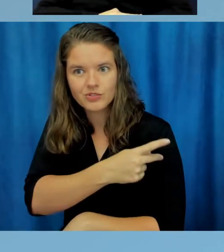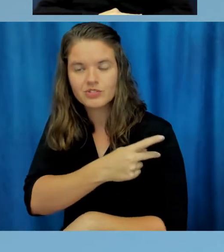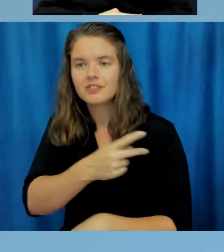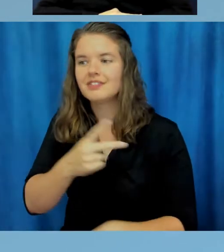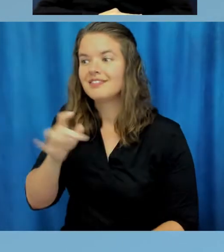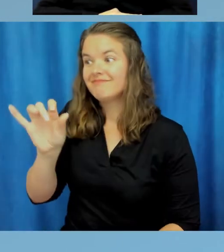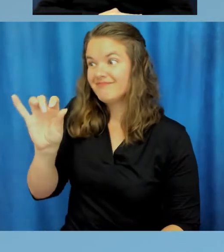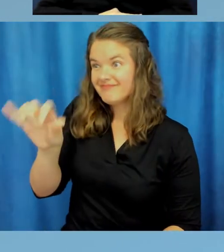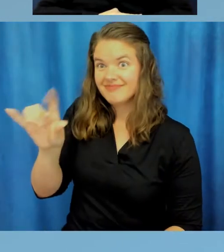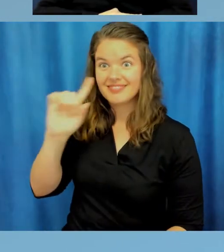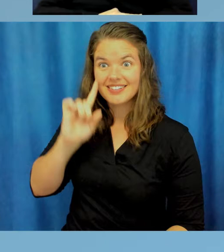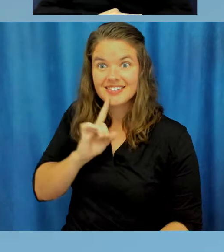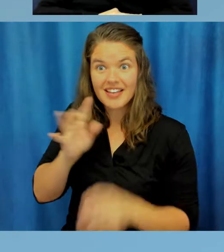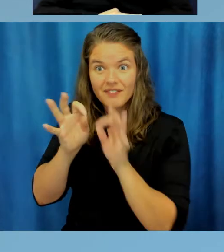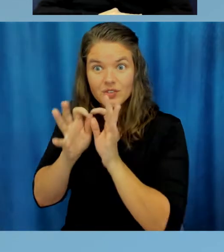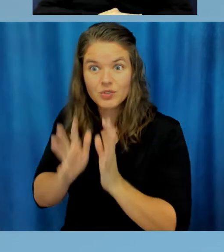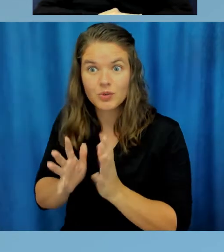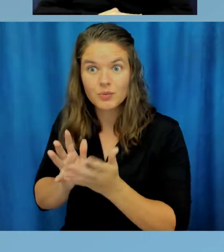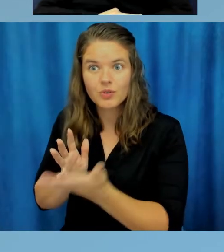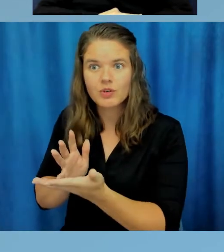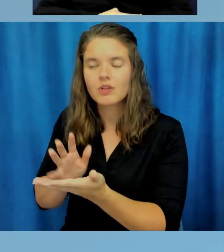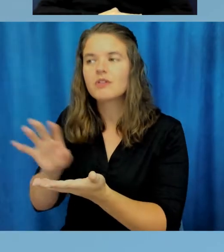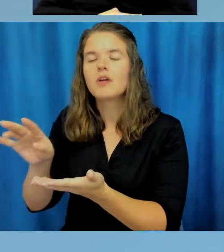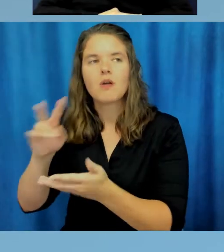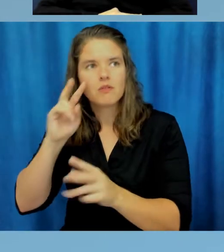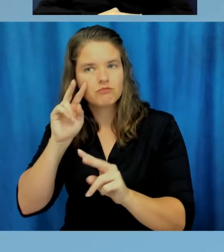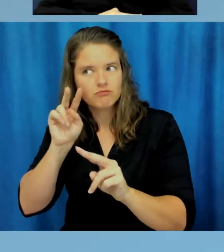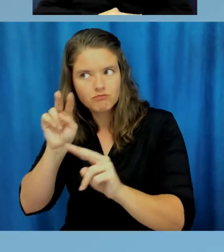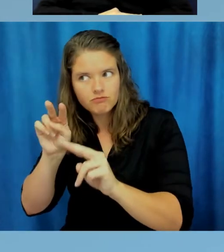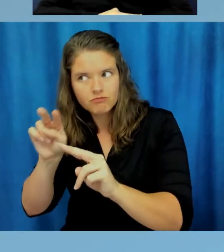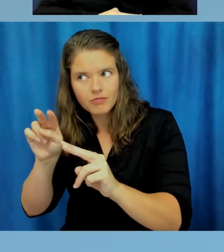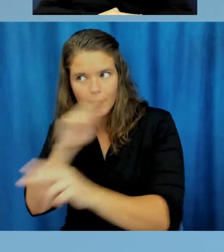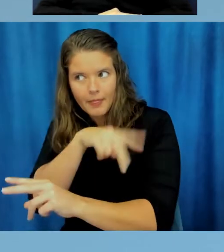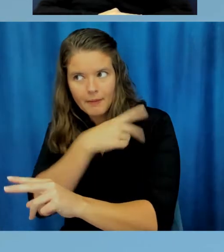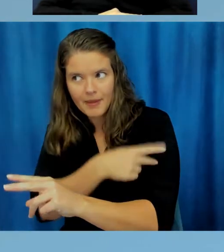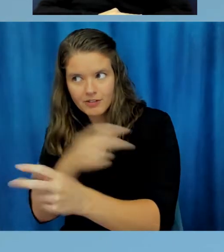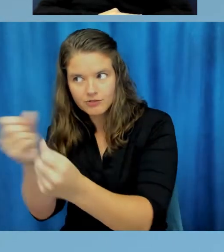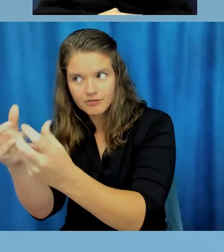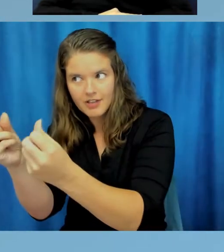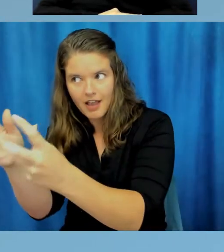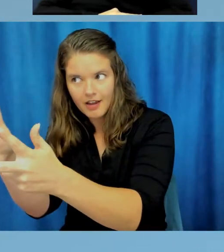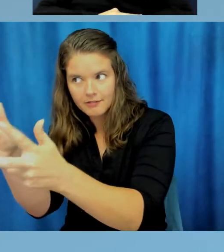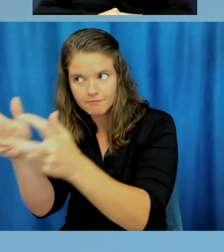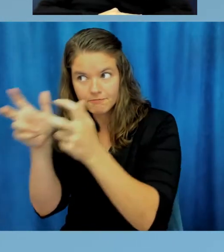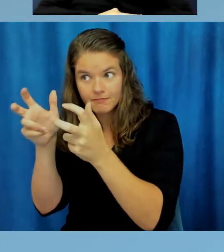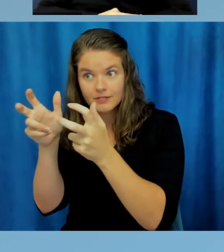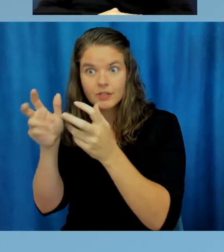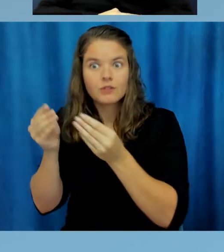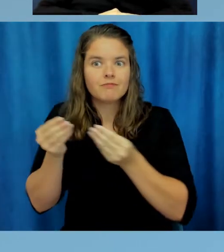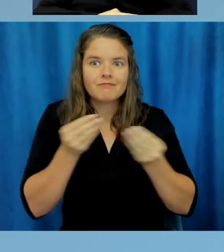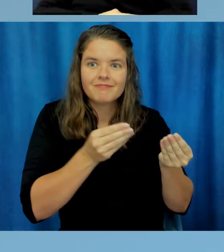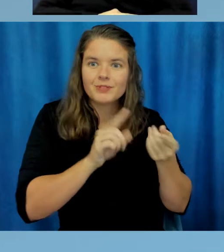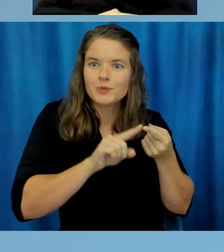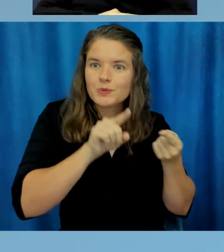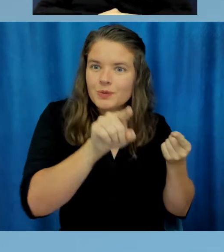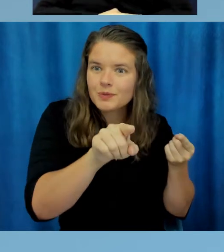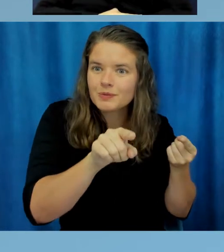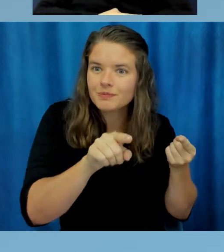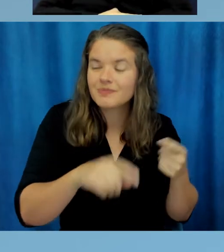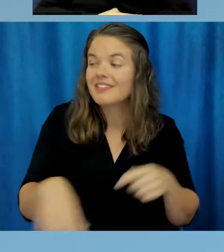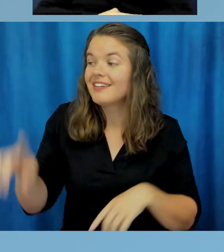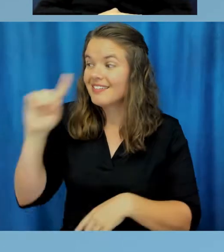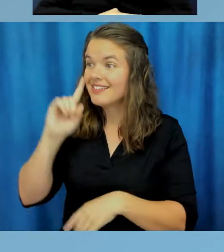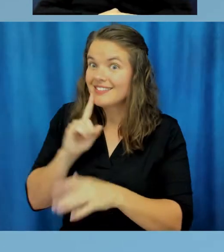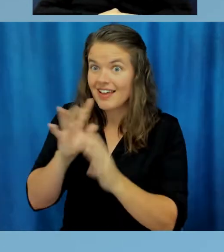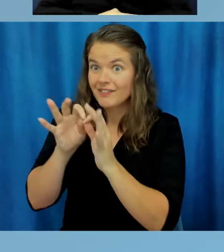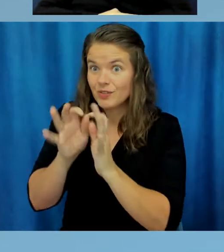then that deaf interpreter watches what the patient's message to you is. The deaf interpreter